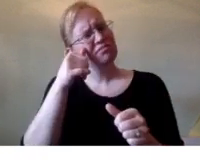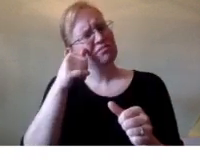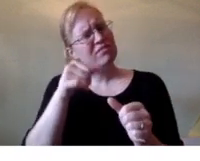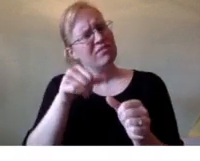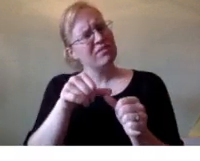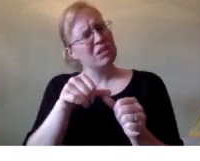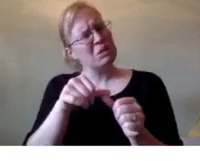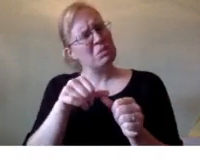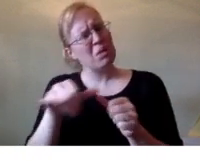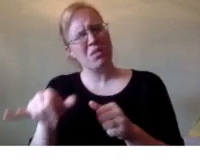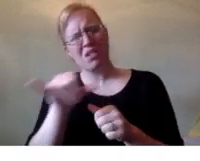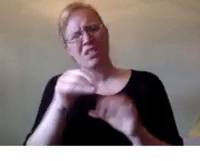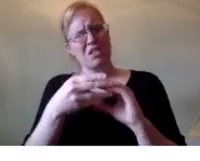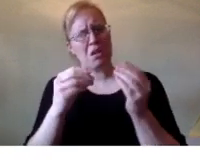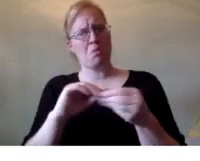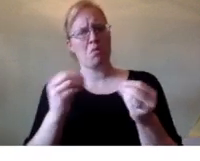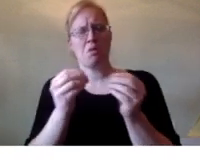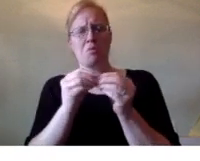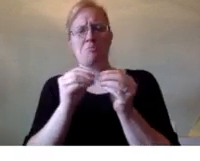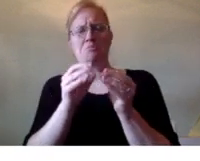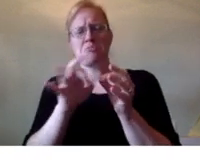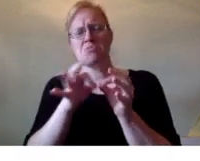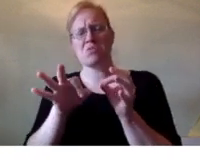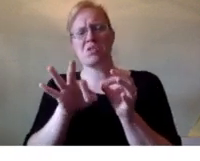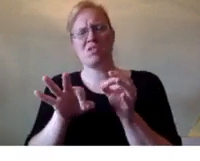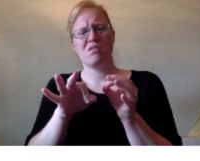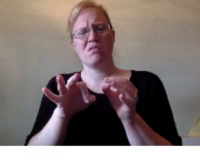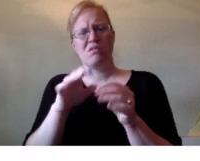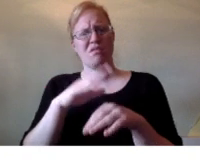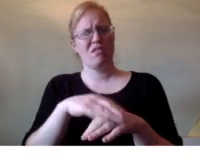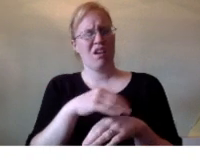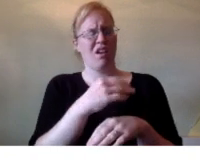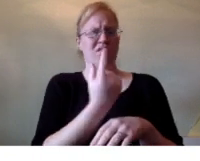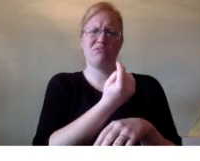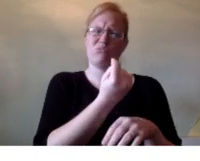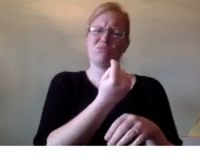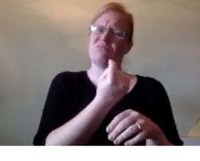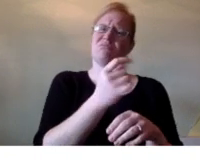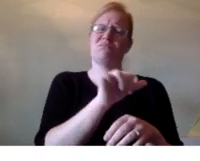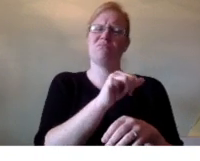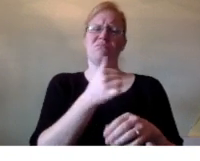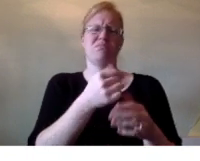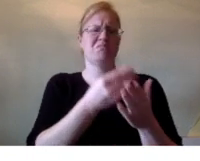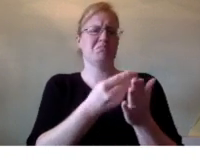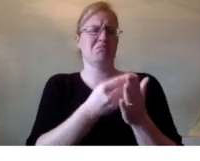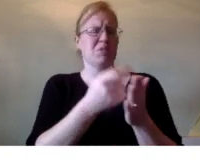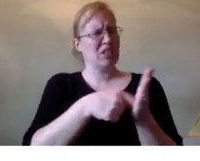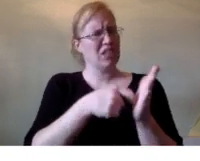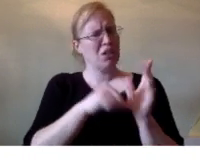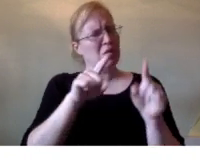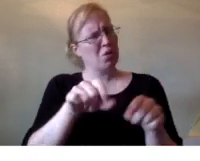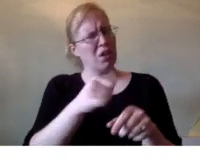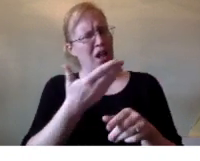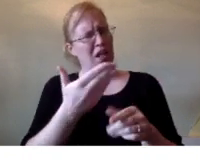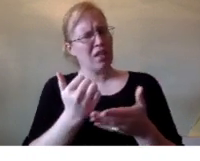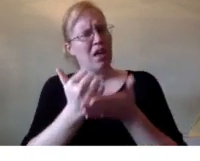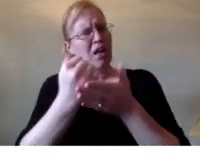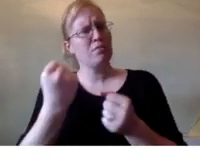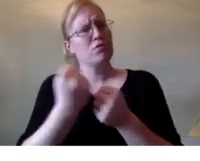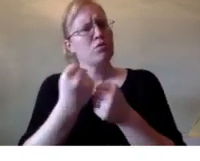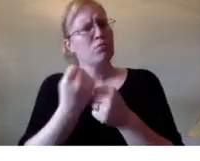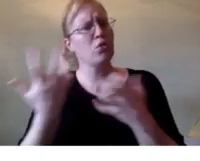it's the same story, just a little bit more details. The story I read on Monday. Where else does your money and the taxes go? What's another thing that helps